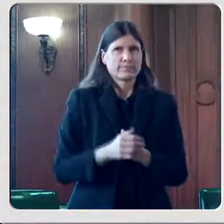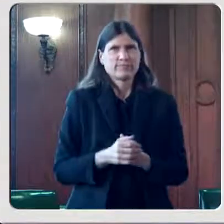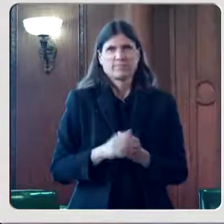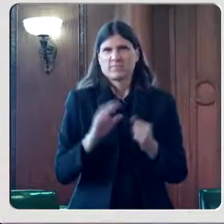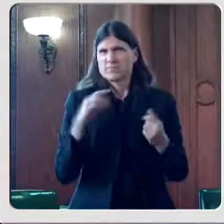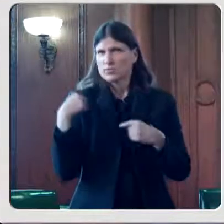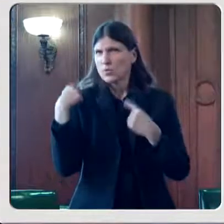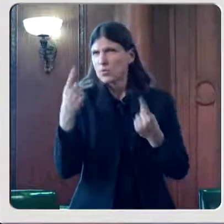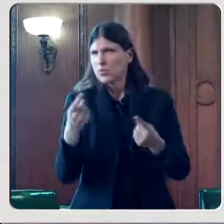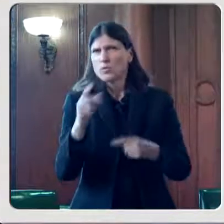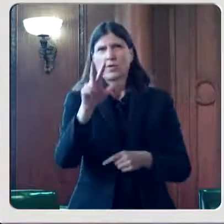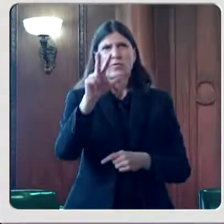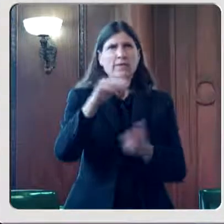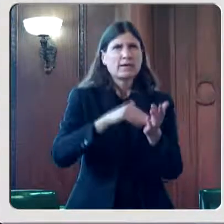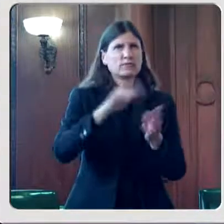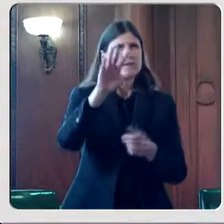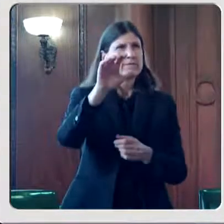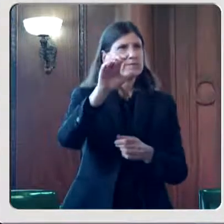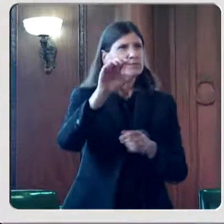each Friday.